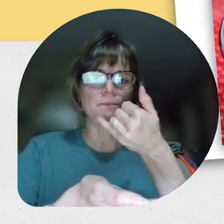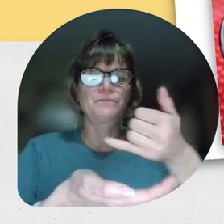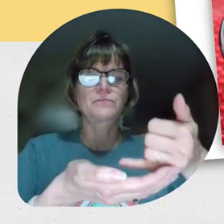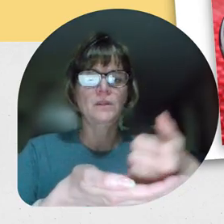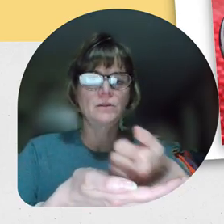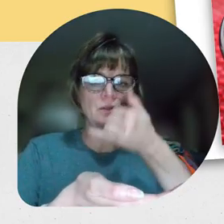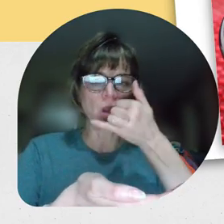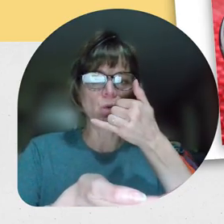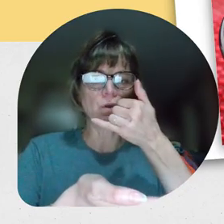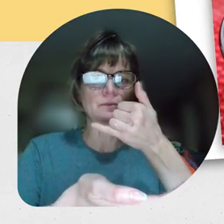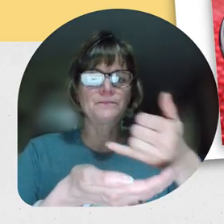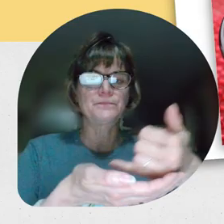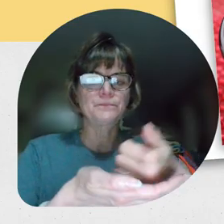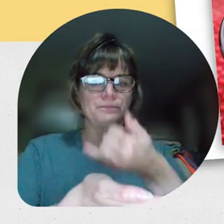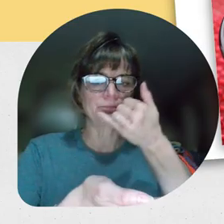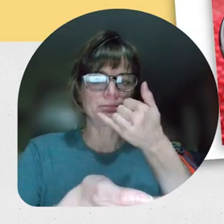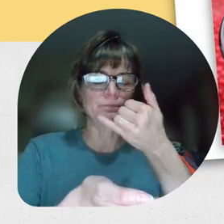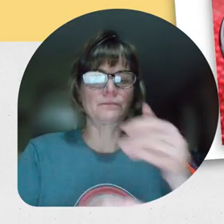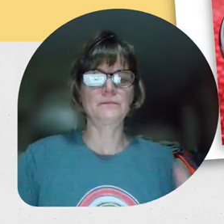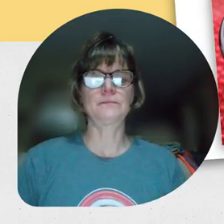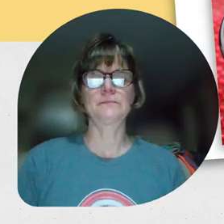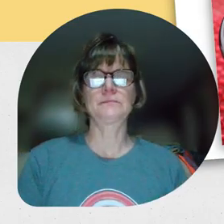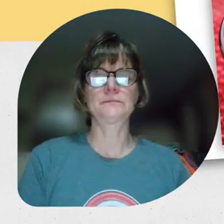Yogurt, yogurt.